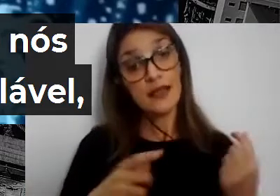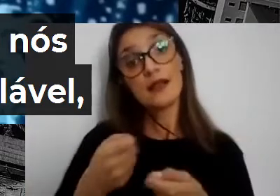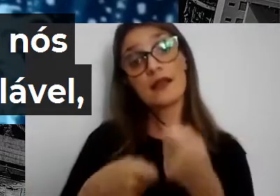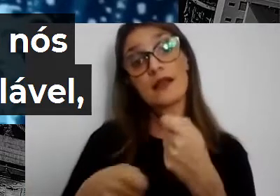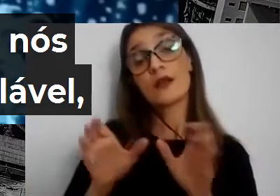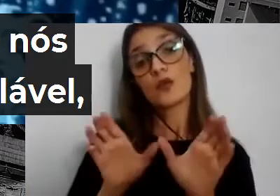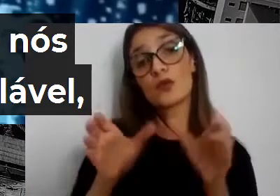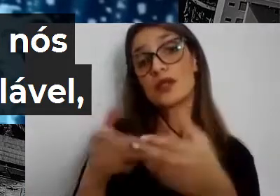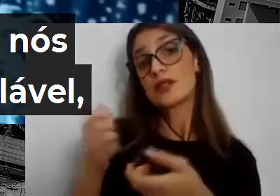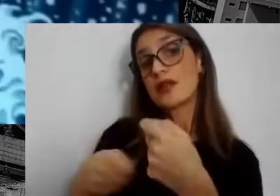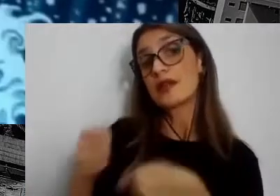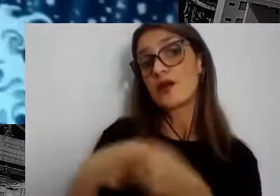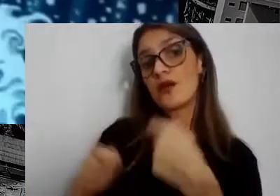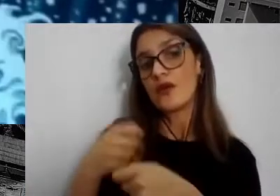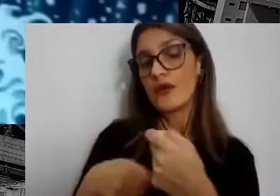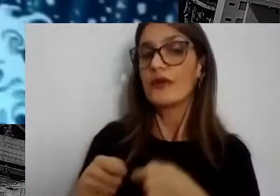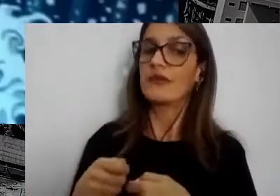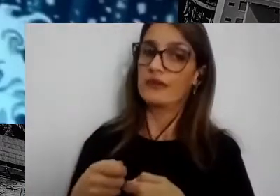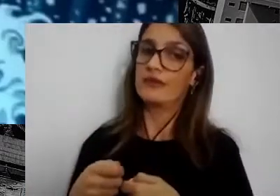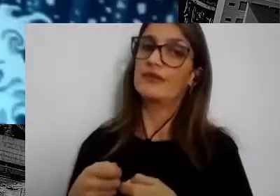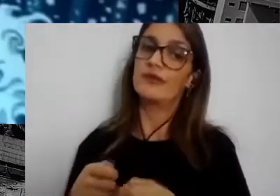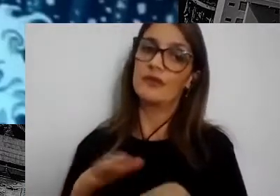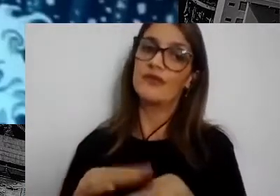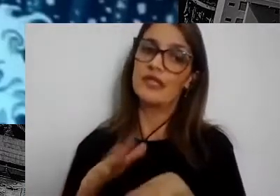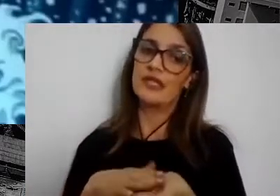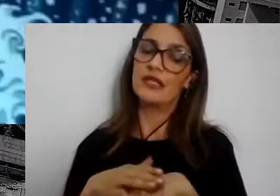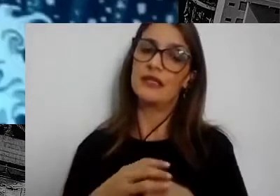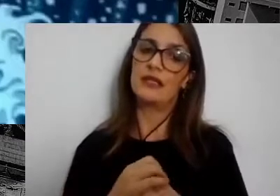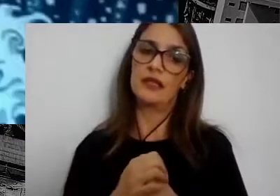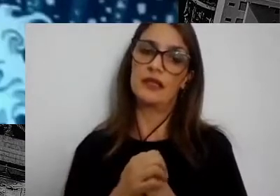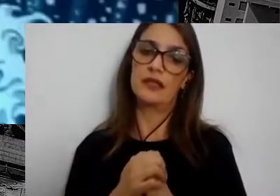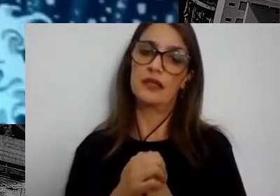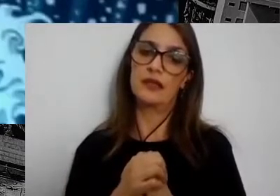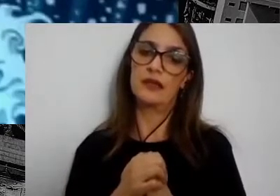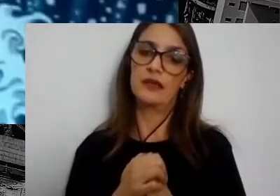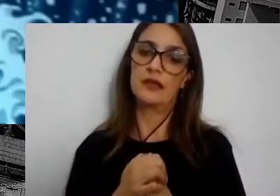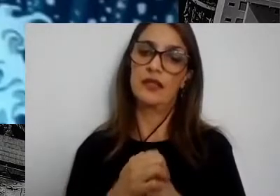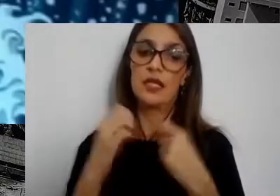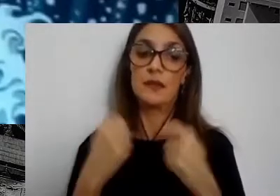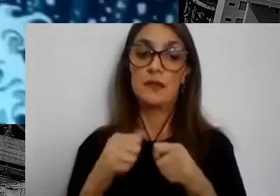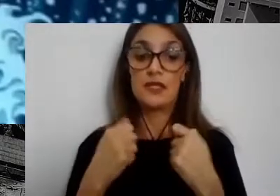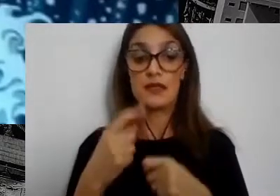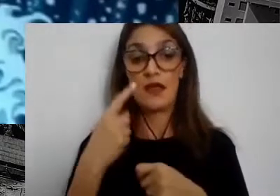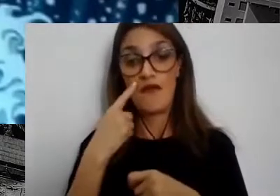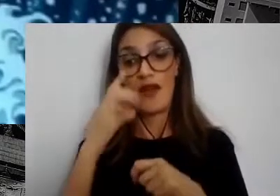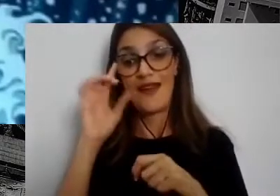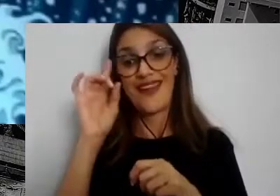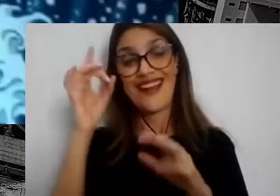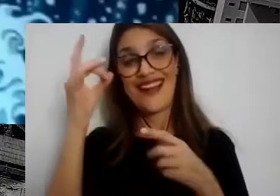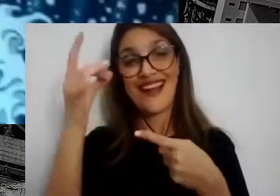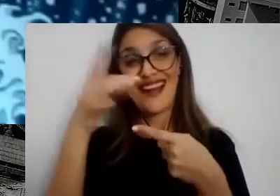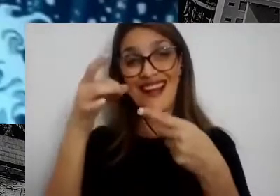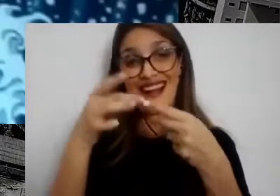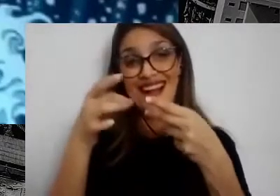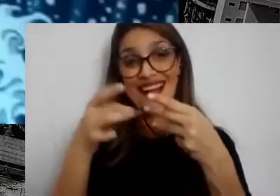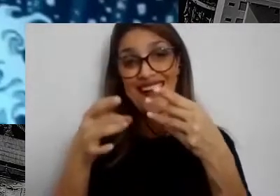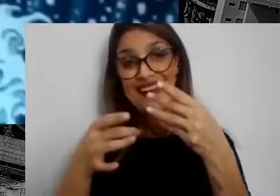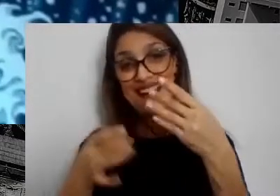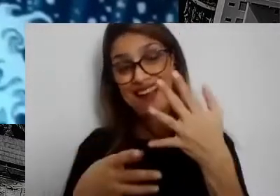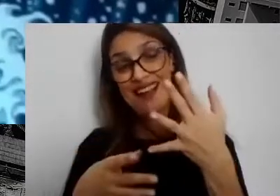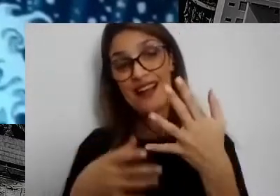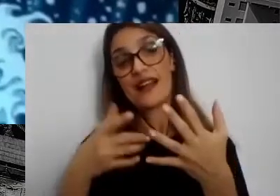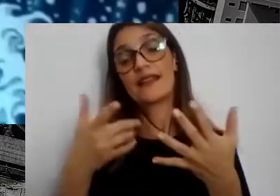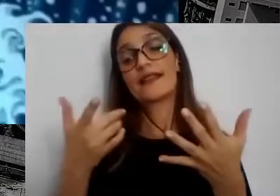something that's more scalable, we're going to need to solve for the financial, the governance, and the technical understanding of how you would quantify these